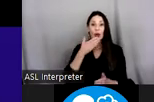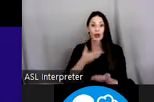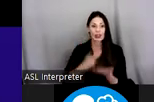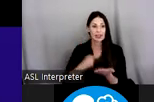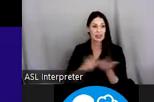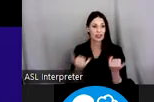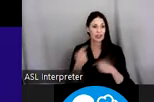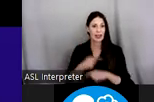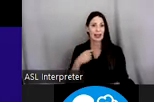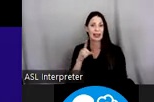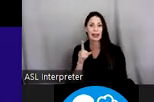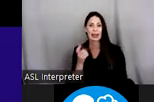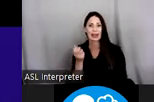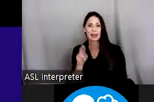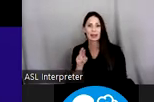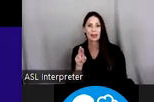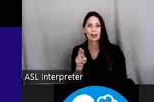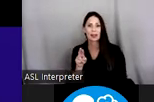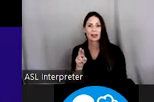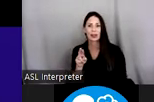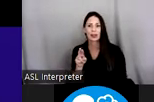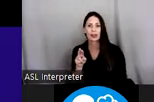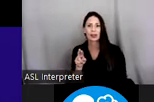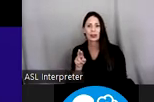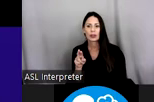assume you were appointed the chair of the meeting, right?